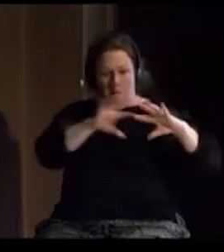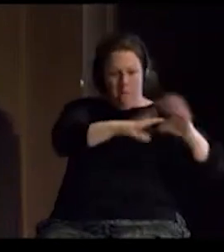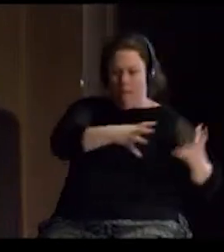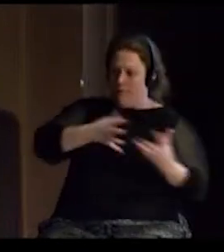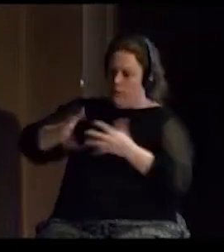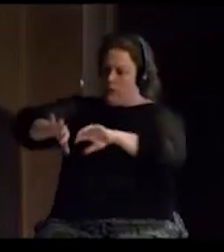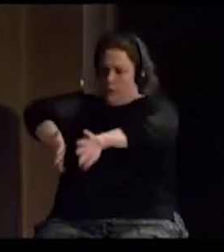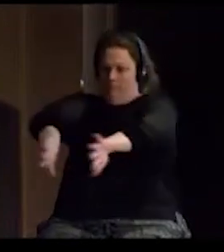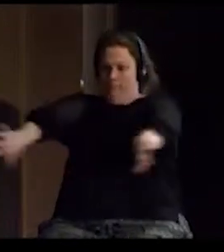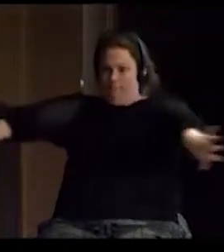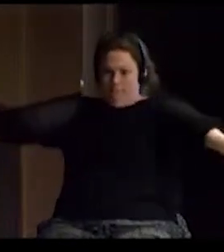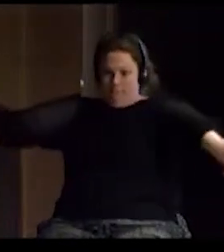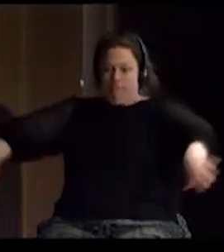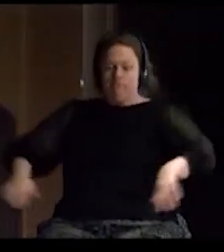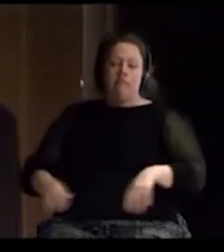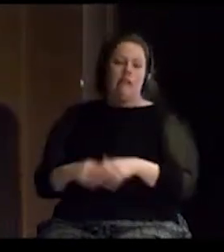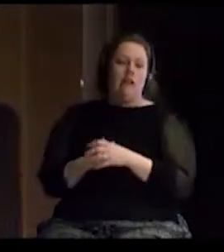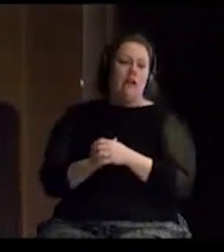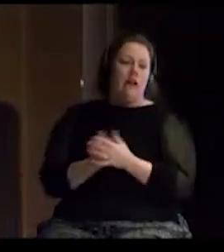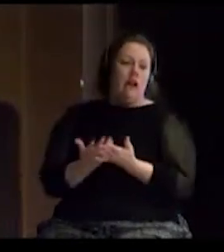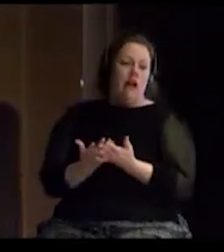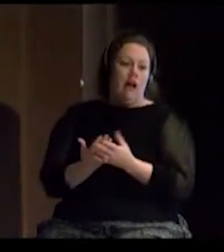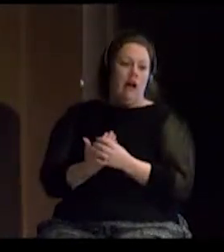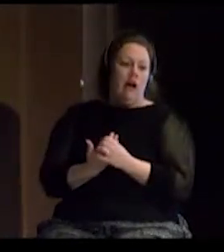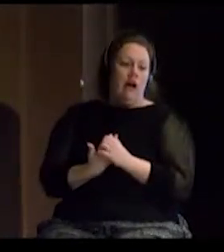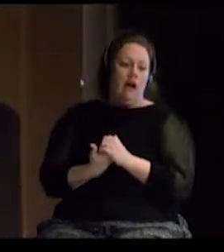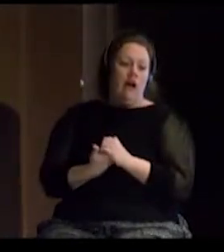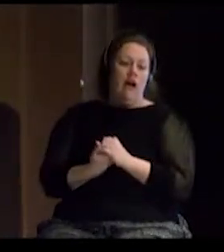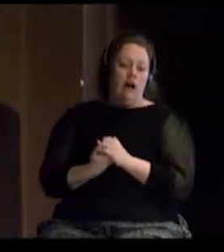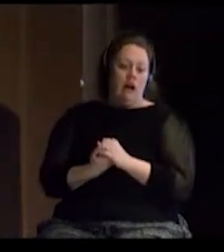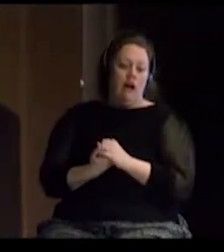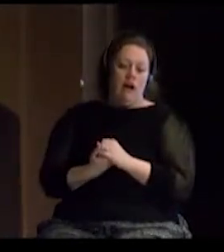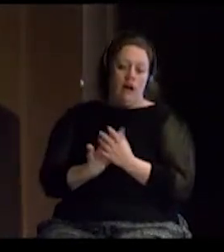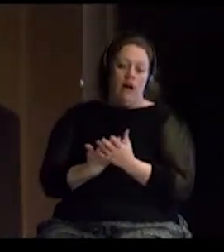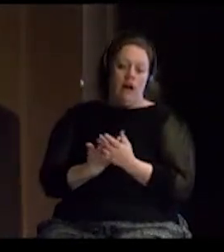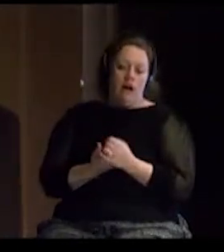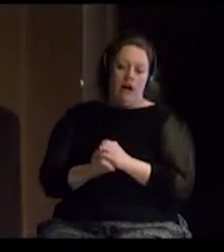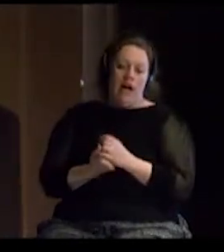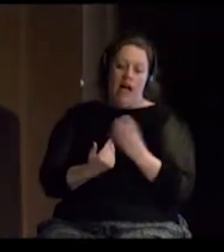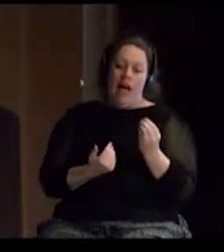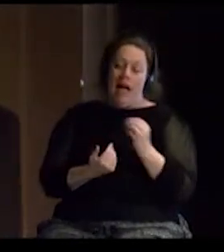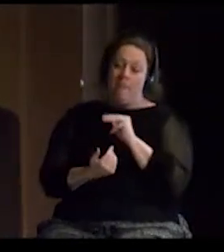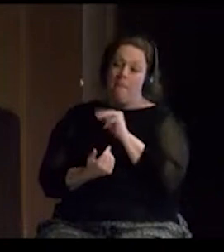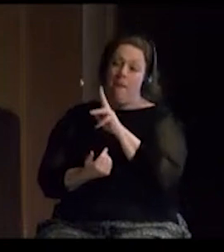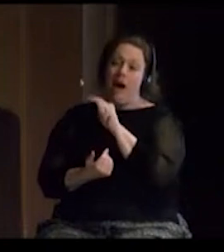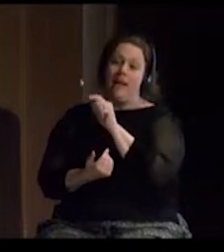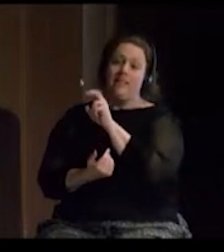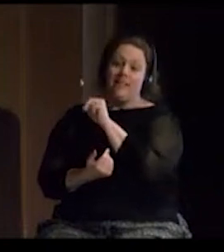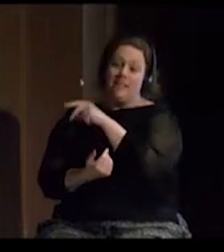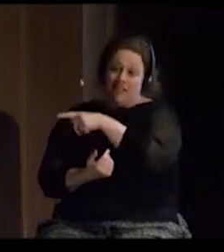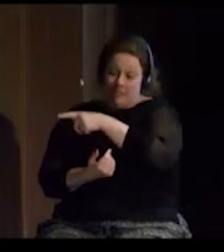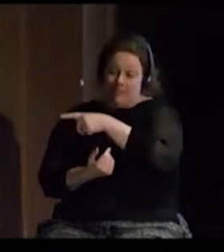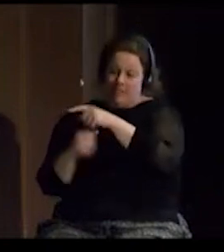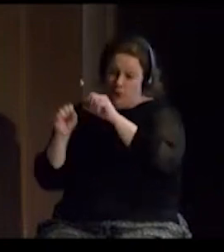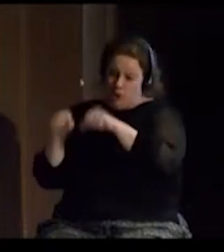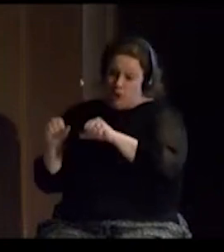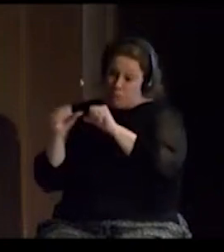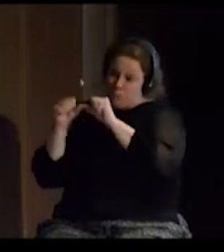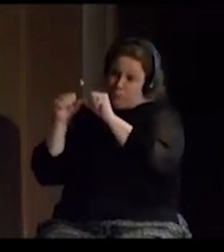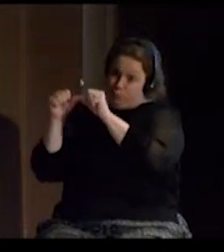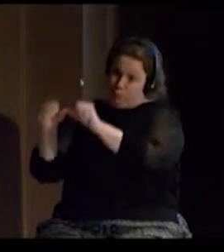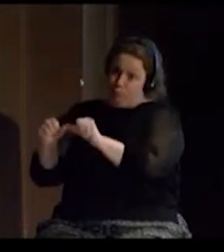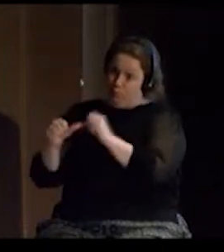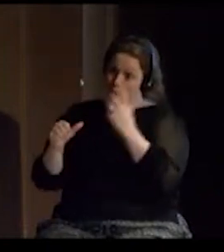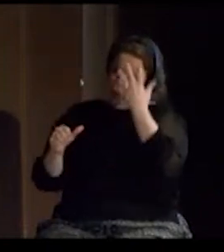types, separate. And the fact that mutton was able to persist